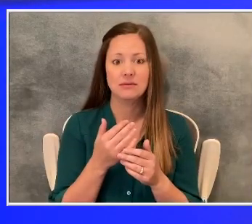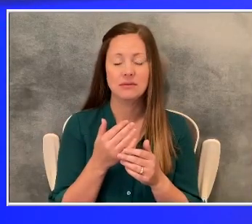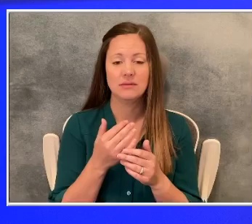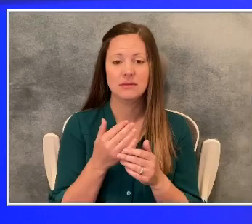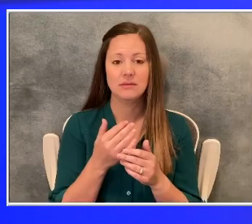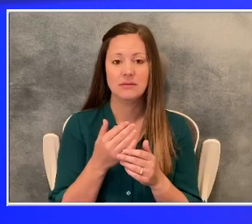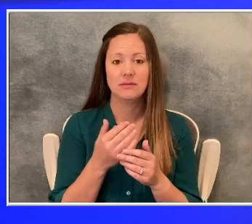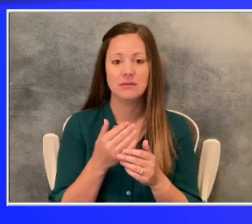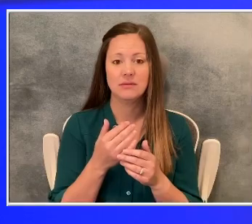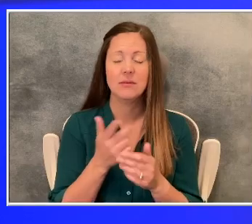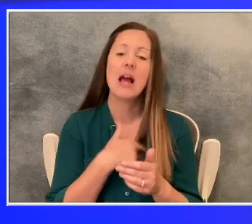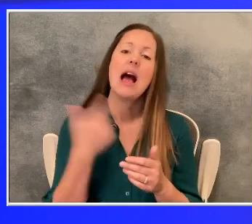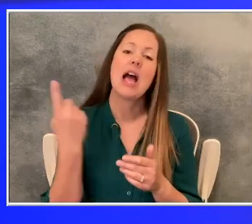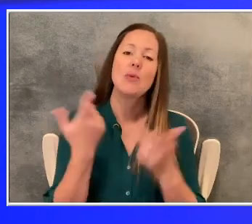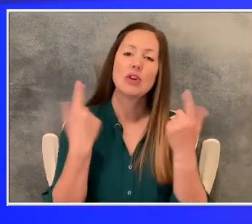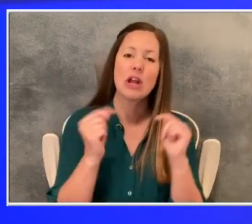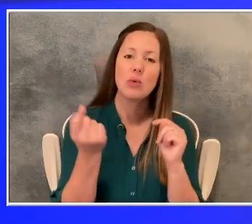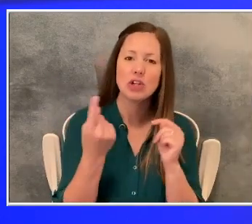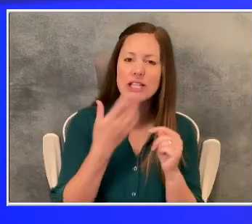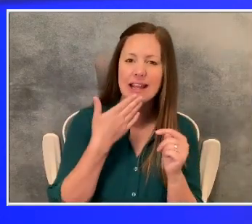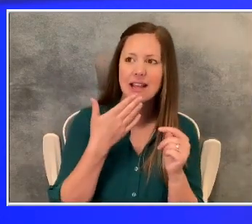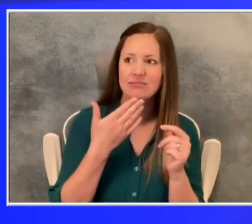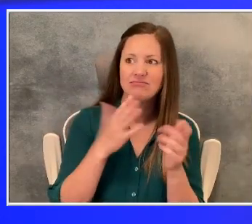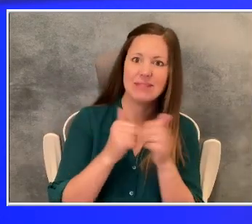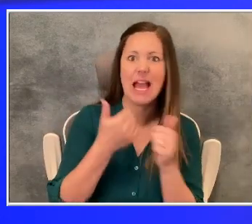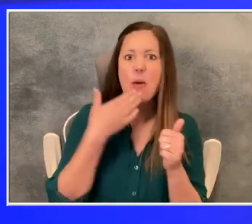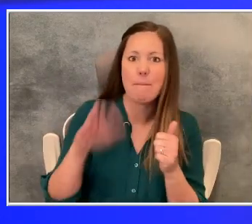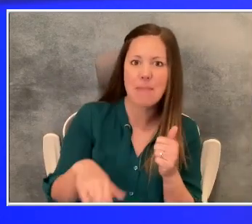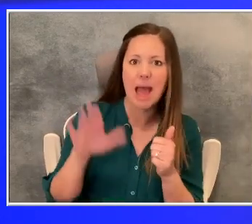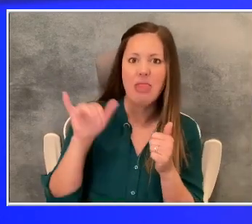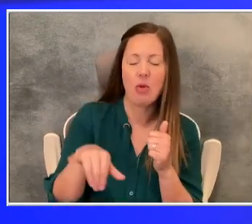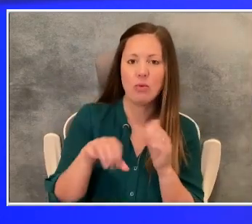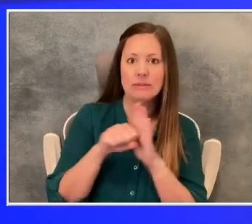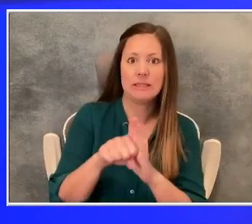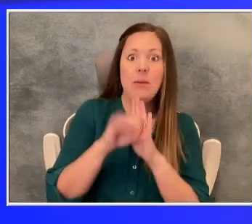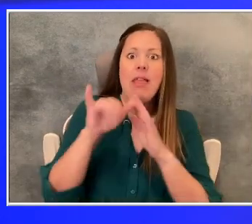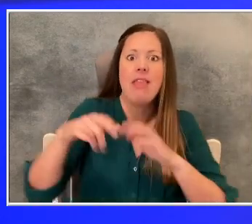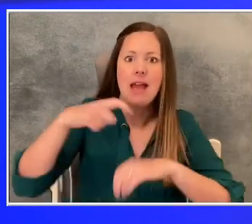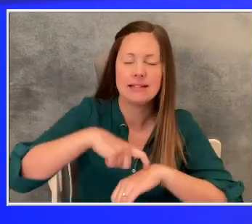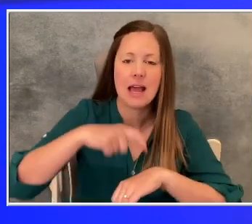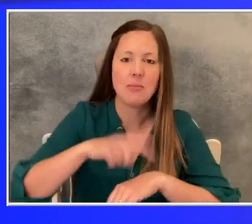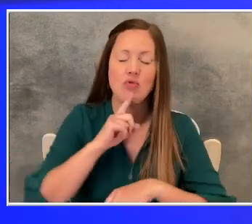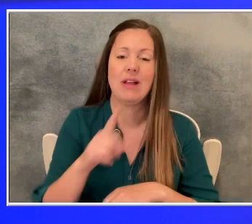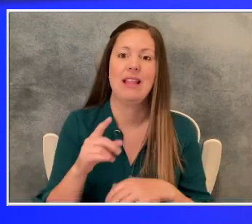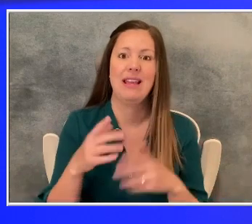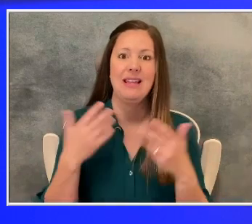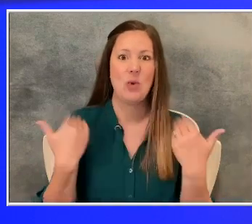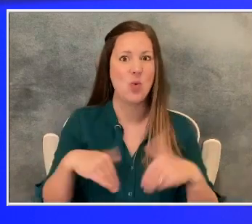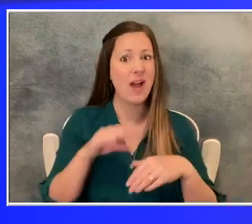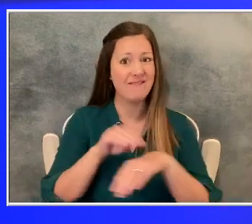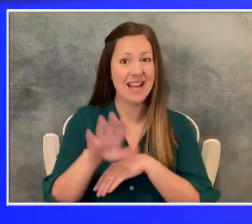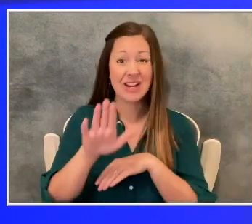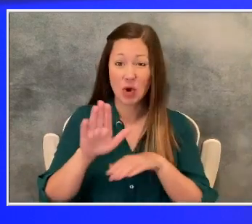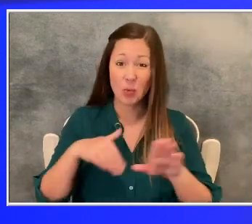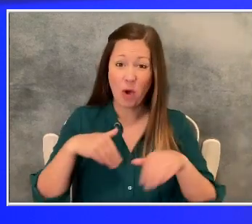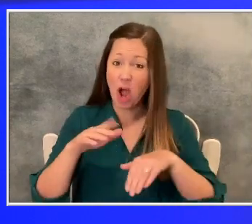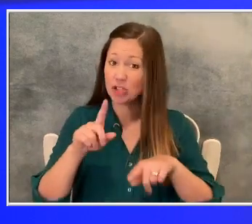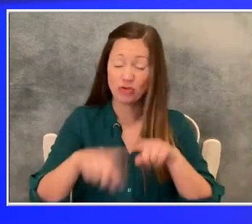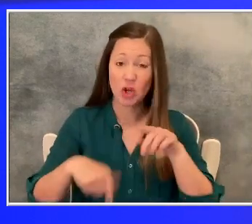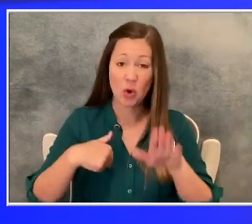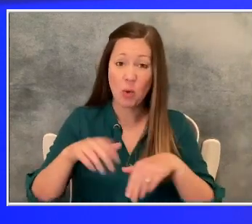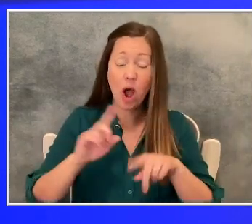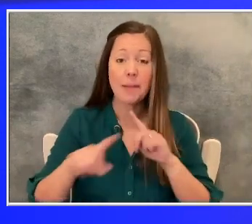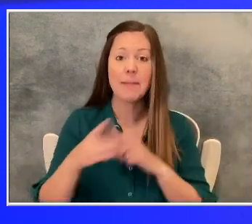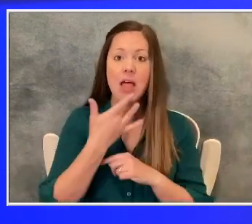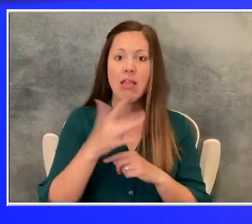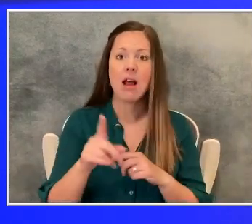how bad the symptoms are for them at that time. And it was very disabling in that she couldn't walk, but thankfully she didn't have any